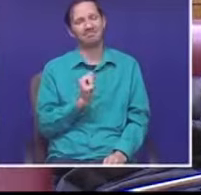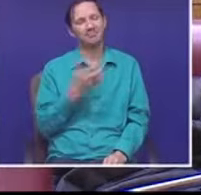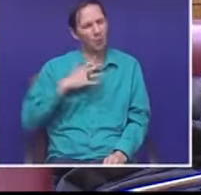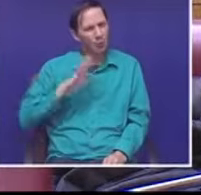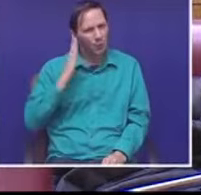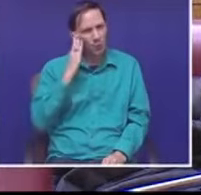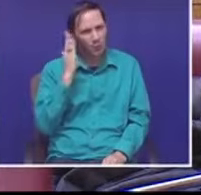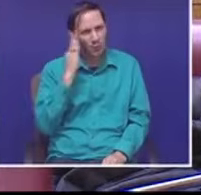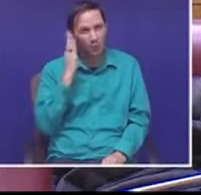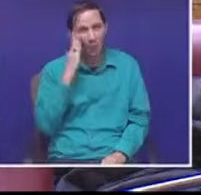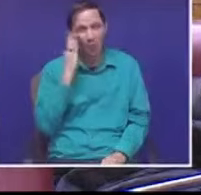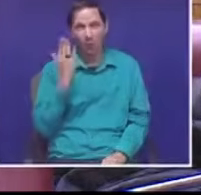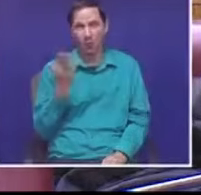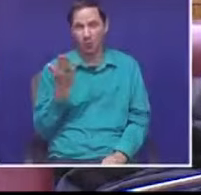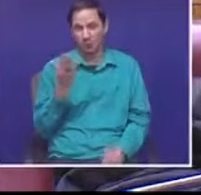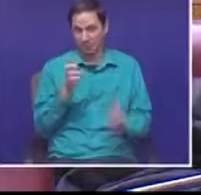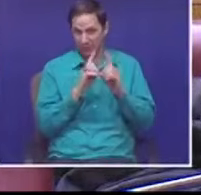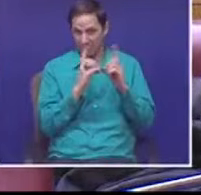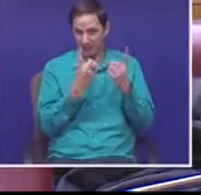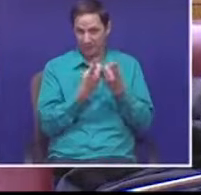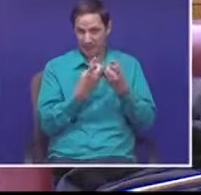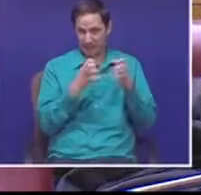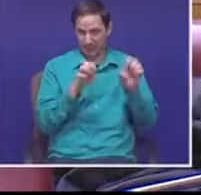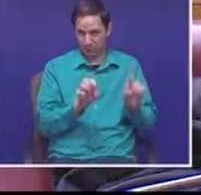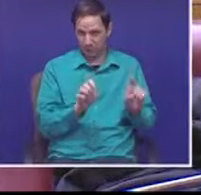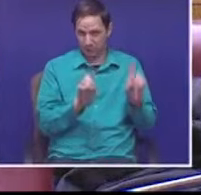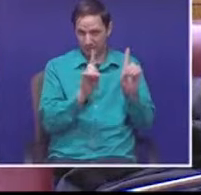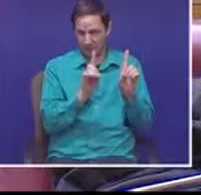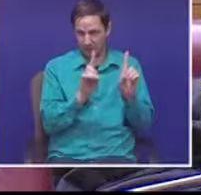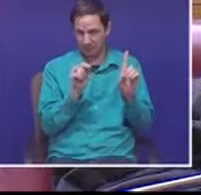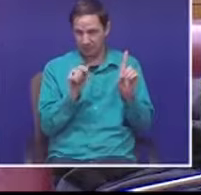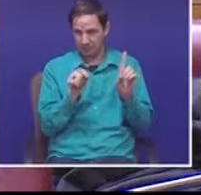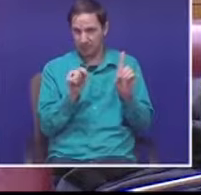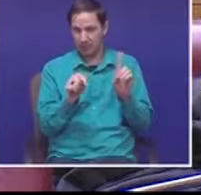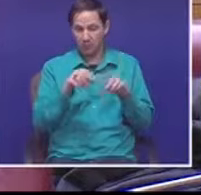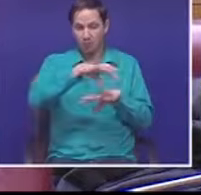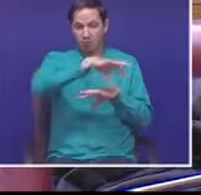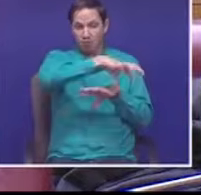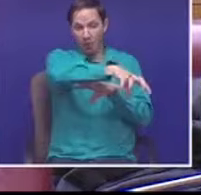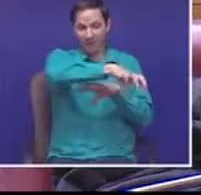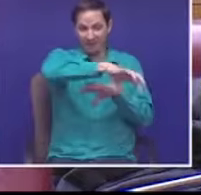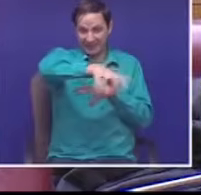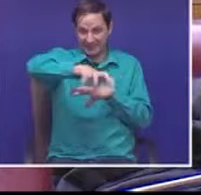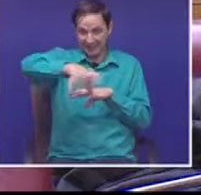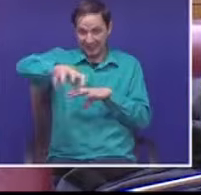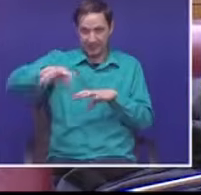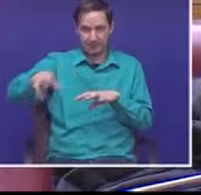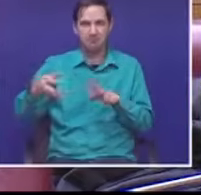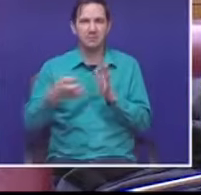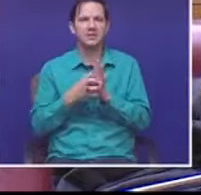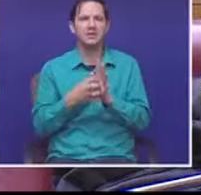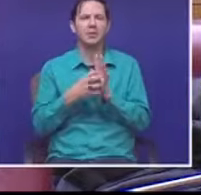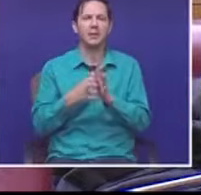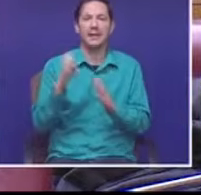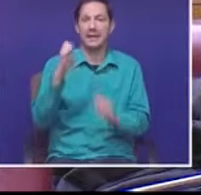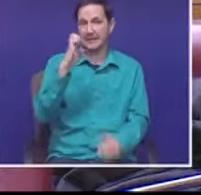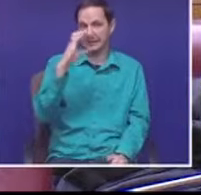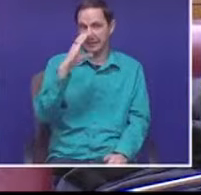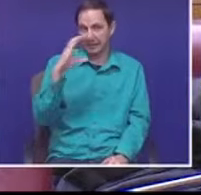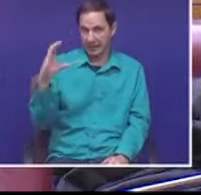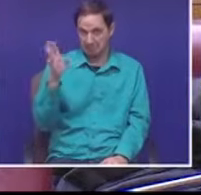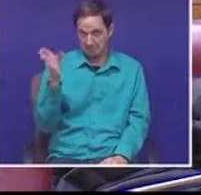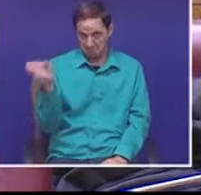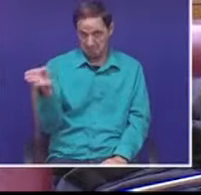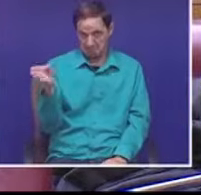whether the Department of Education in the provinces, like the Eastern Cape